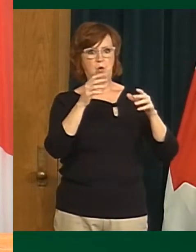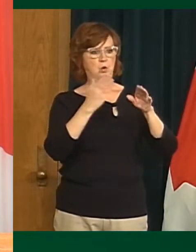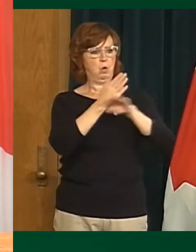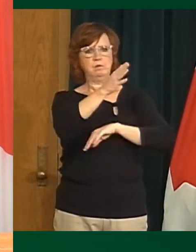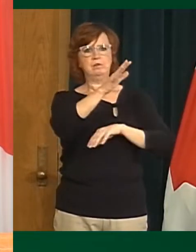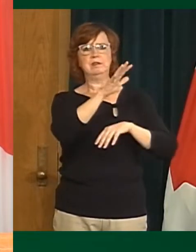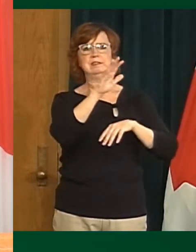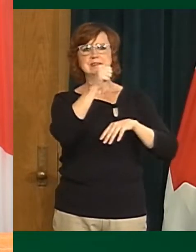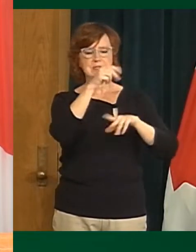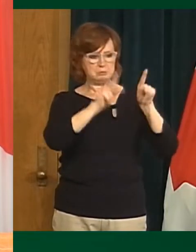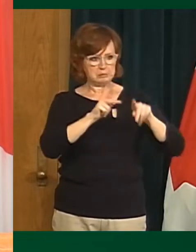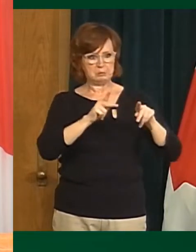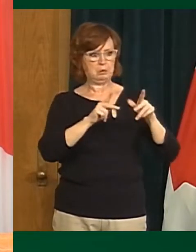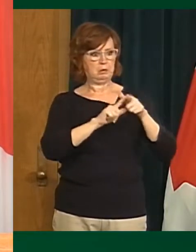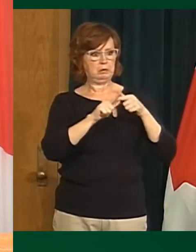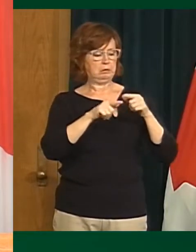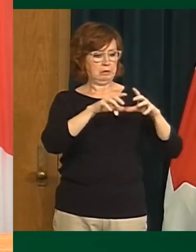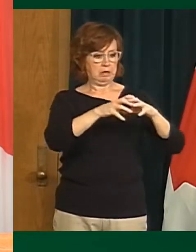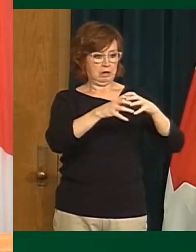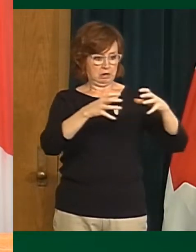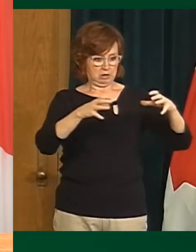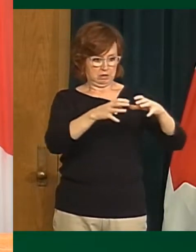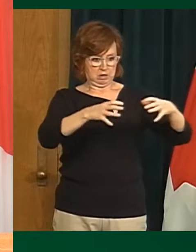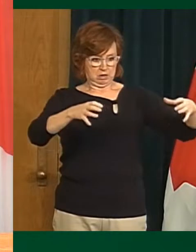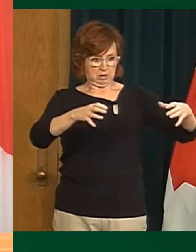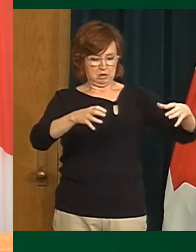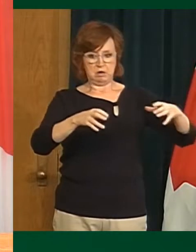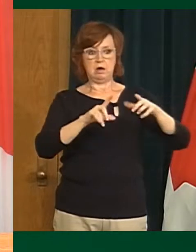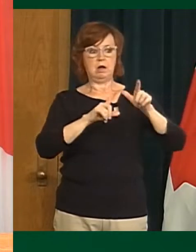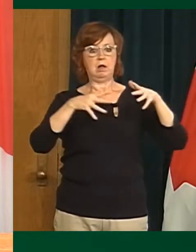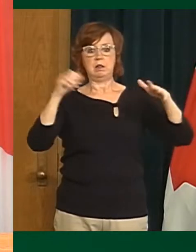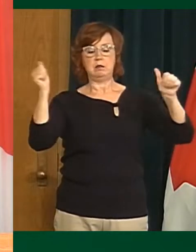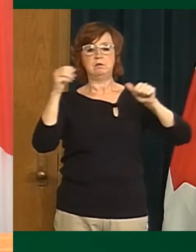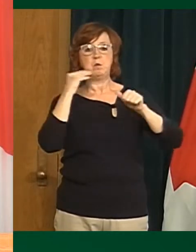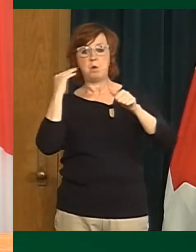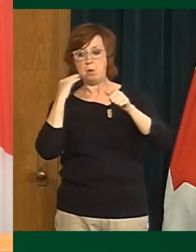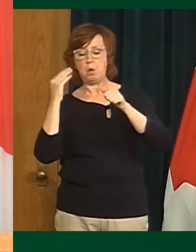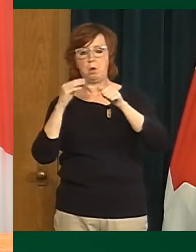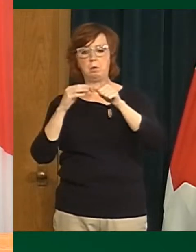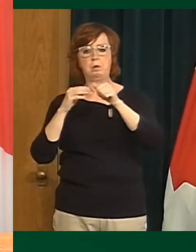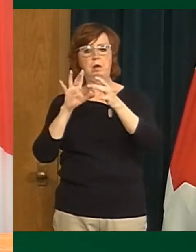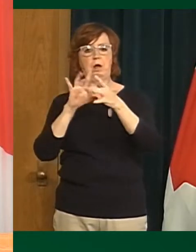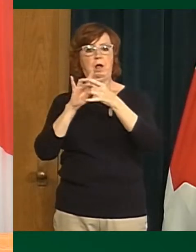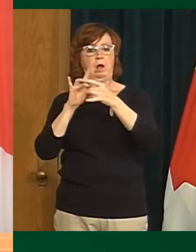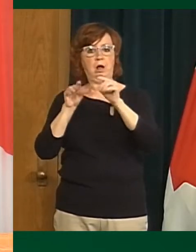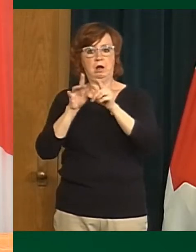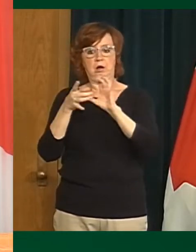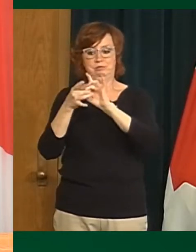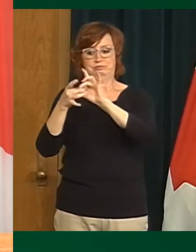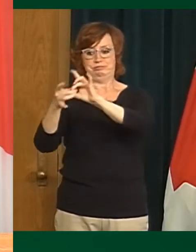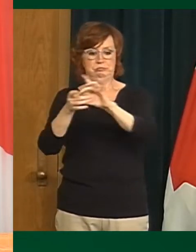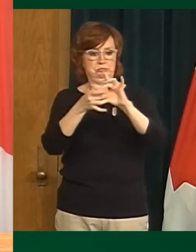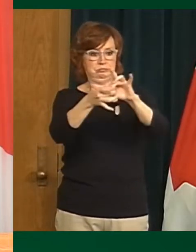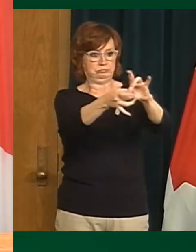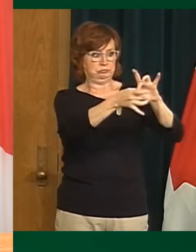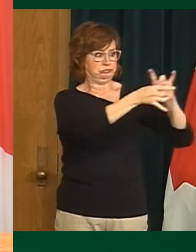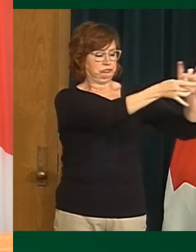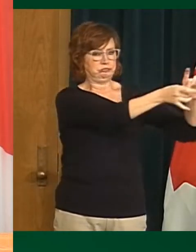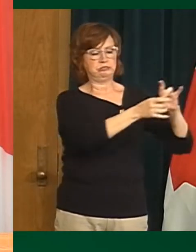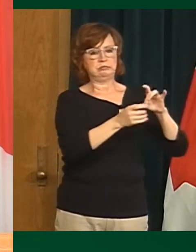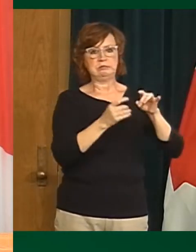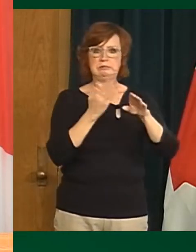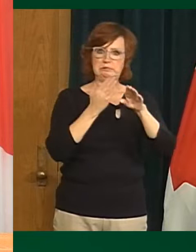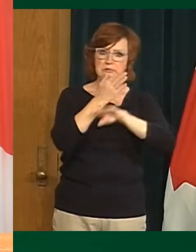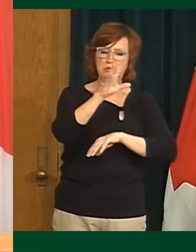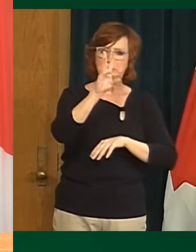of gathering size not more than 10. In this outbreak investigation that's currently ongoing, 1